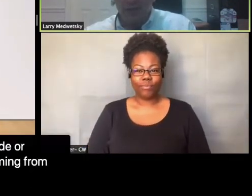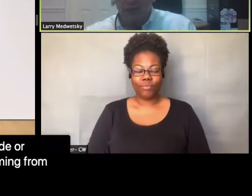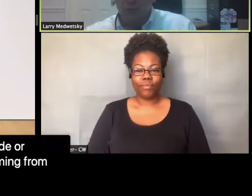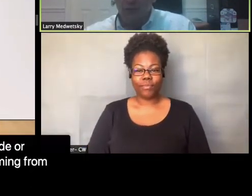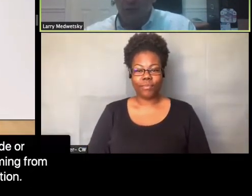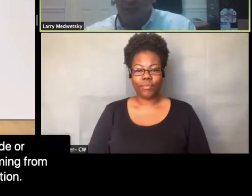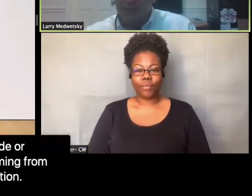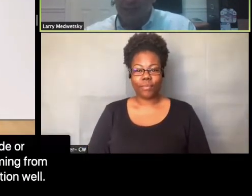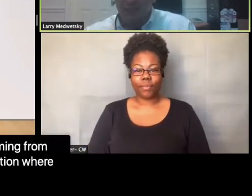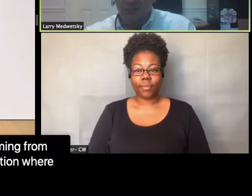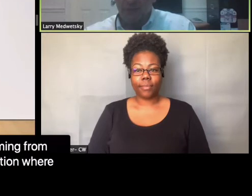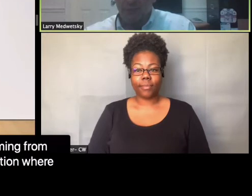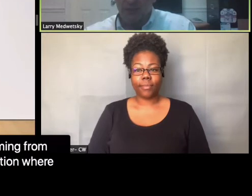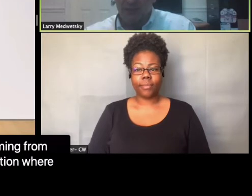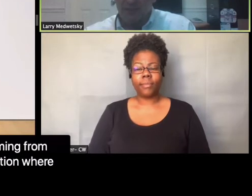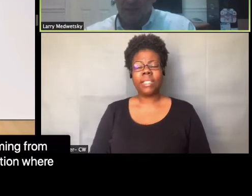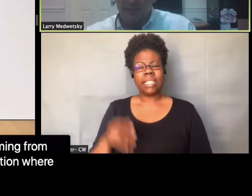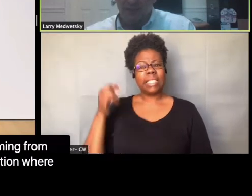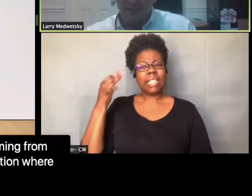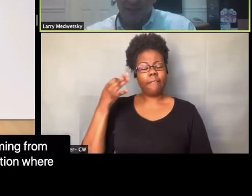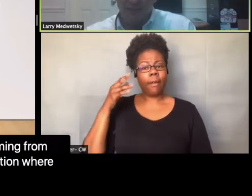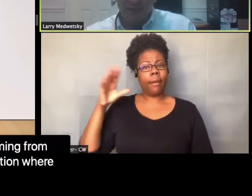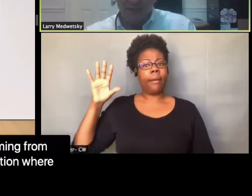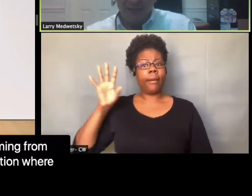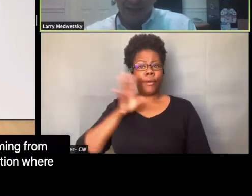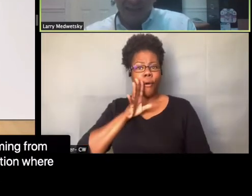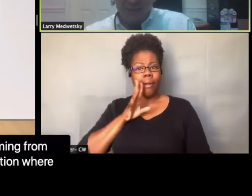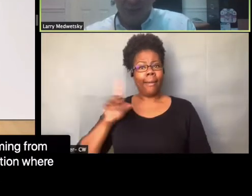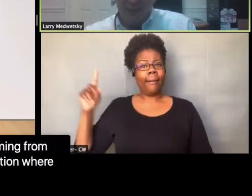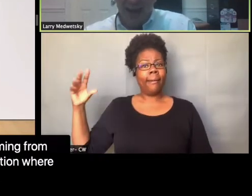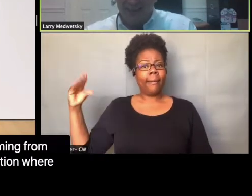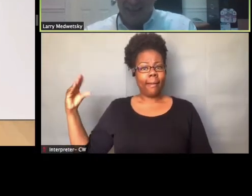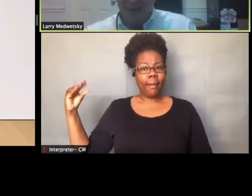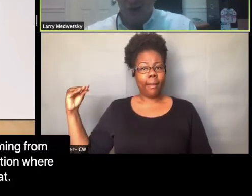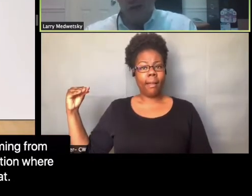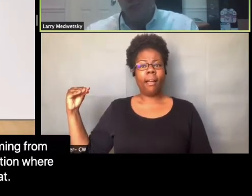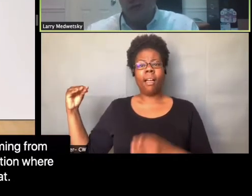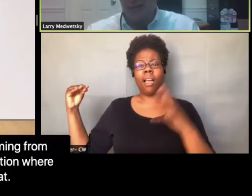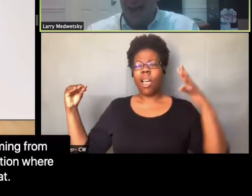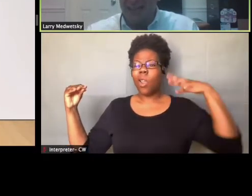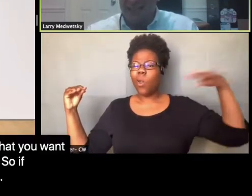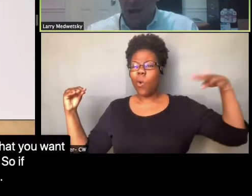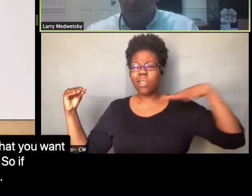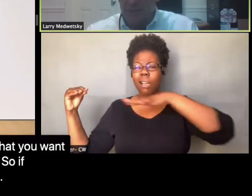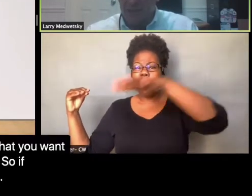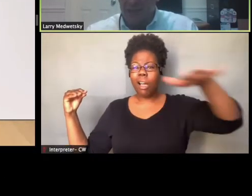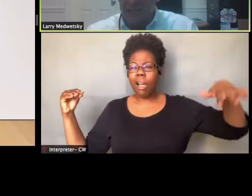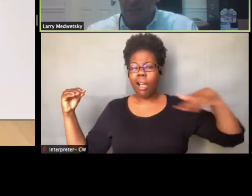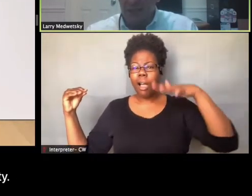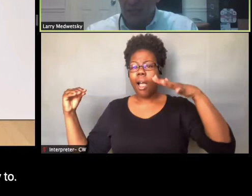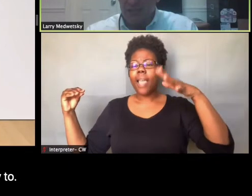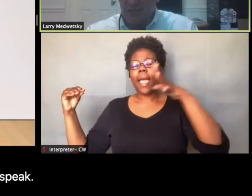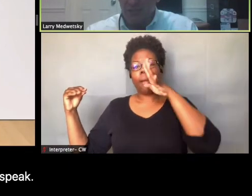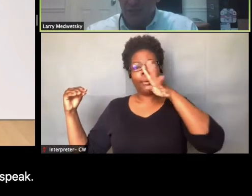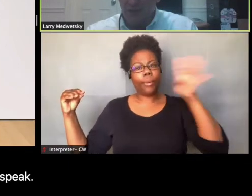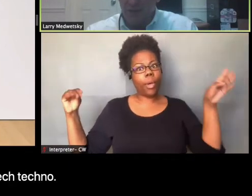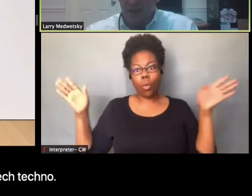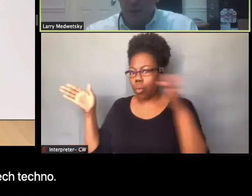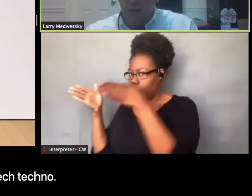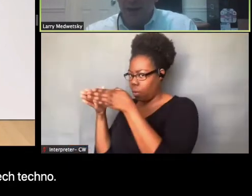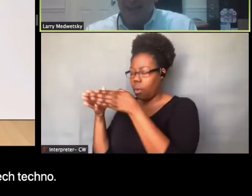other directions where the noise is deemed to be present. So that will enhance the audibility of the speech